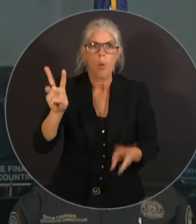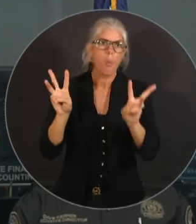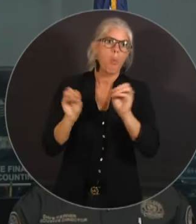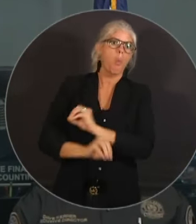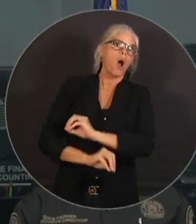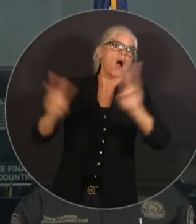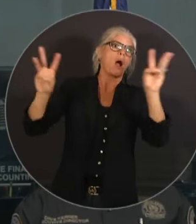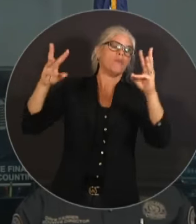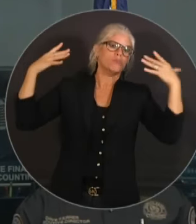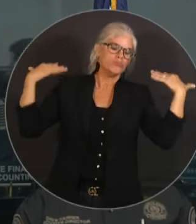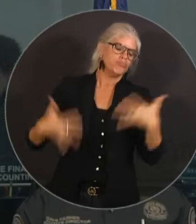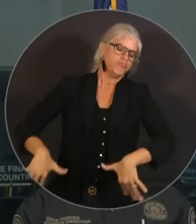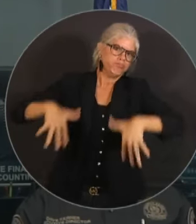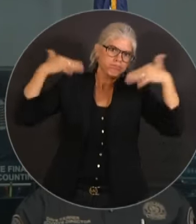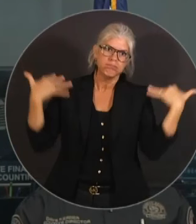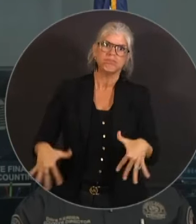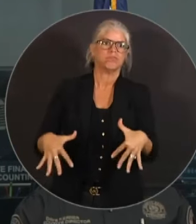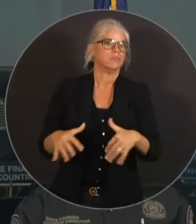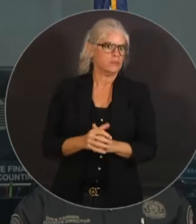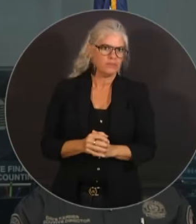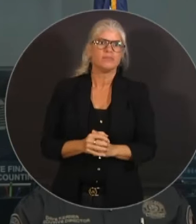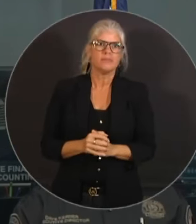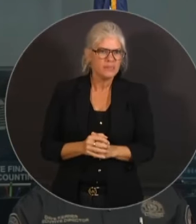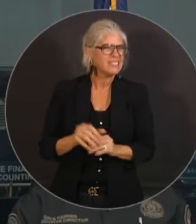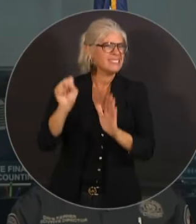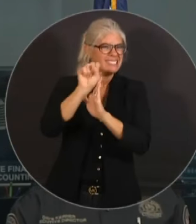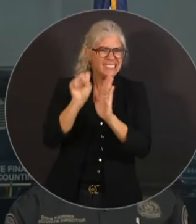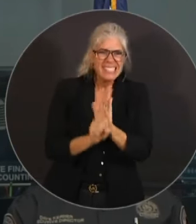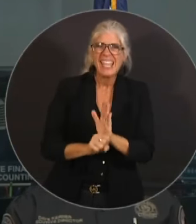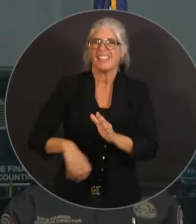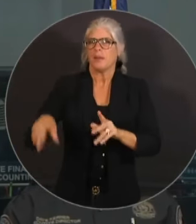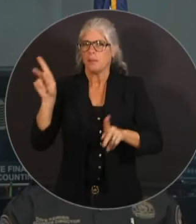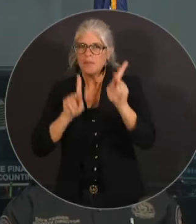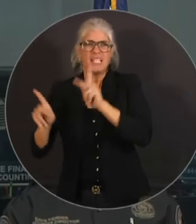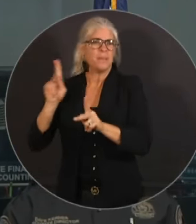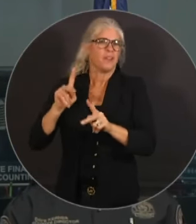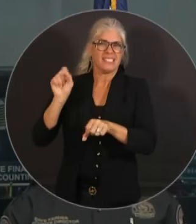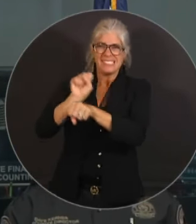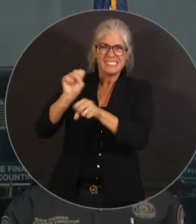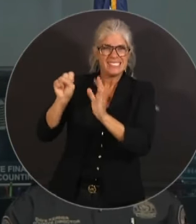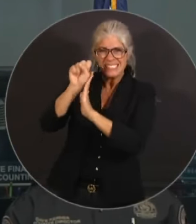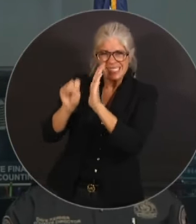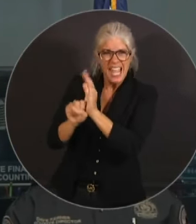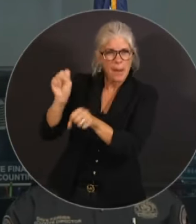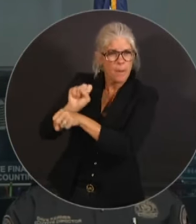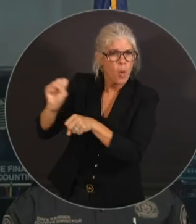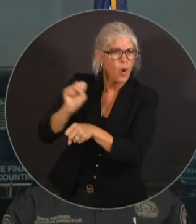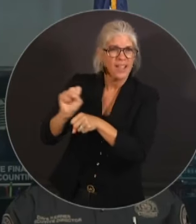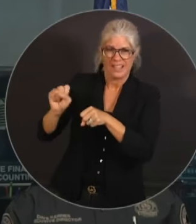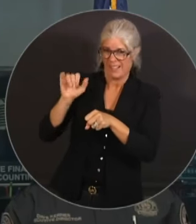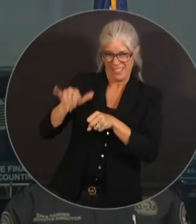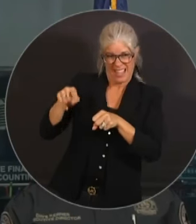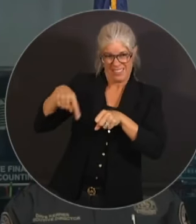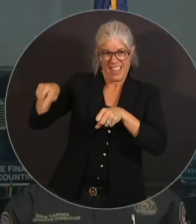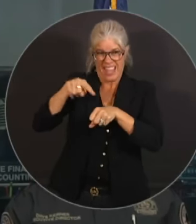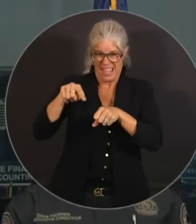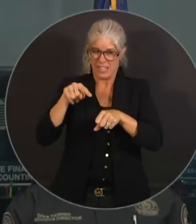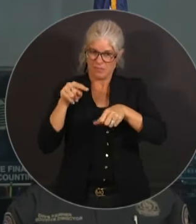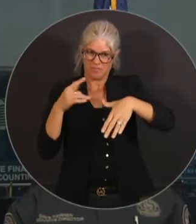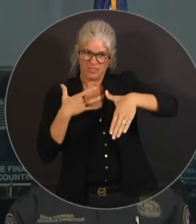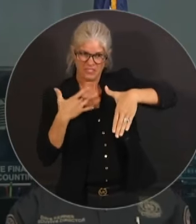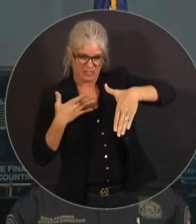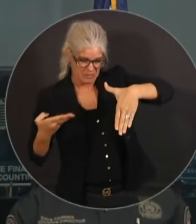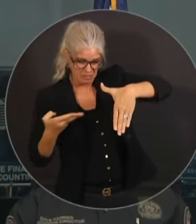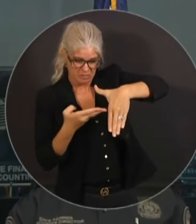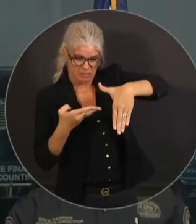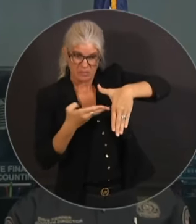state assets, our state personnel. We have state employees that live within the projected cone that have been out there working around the clock